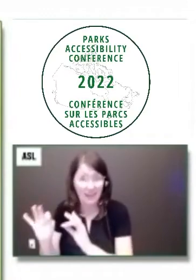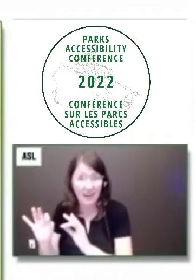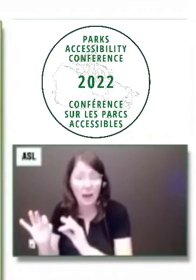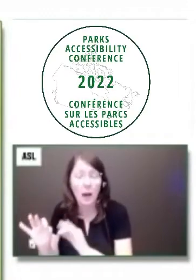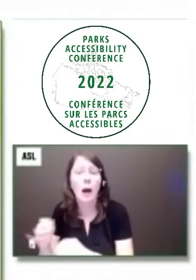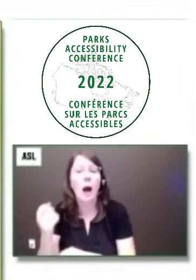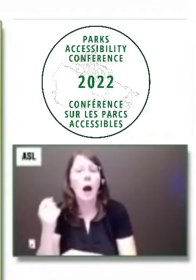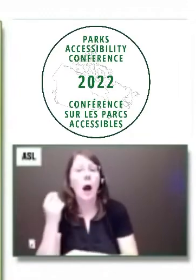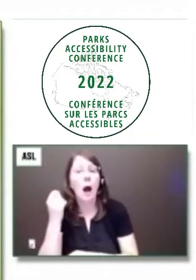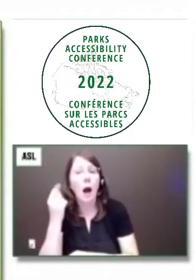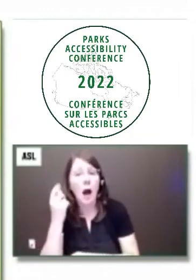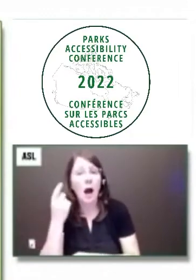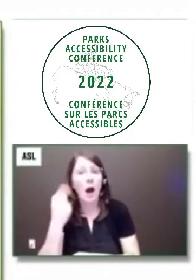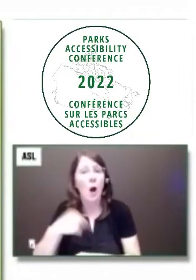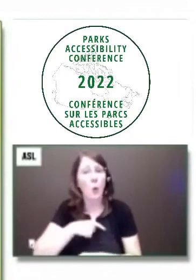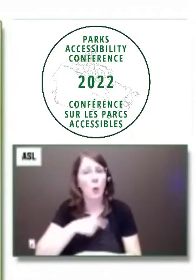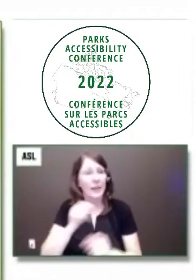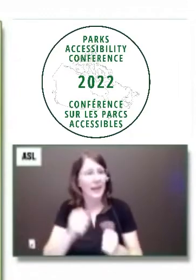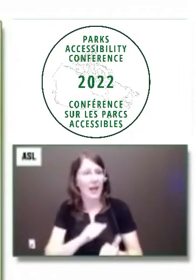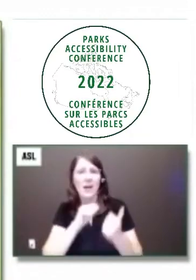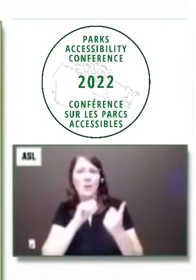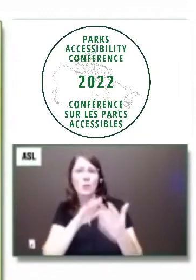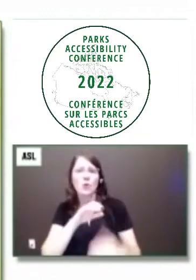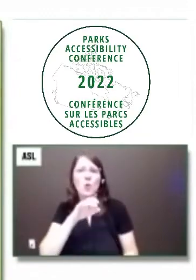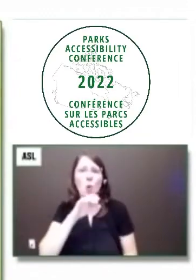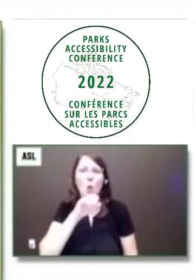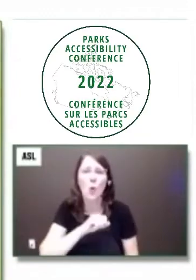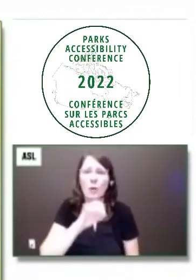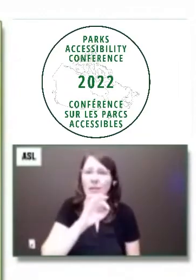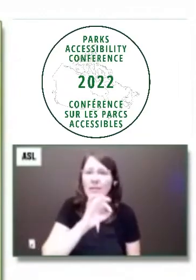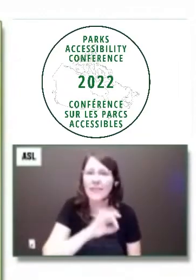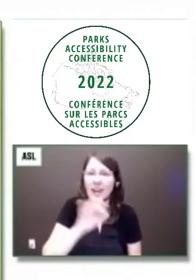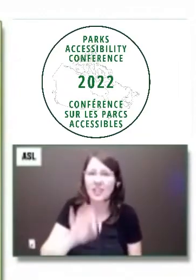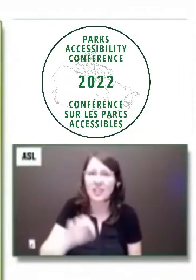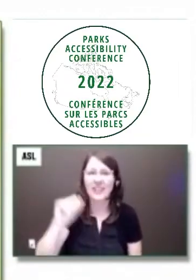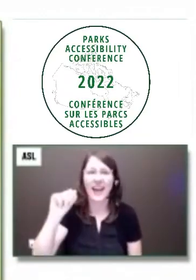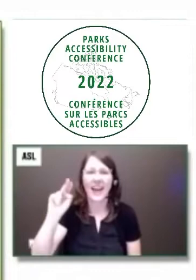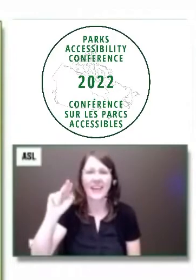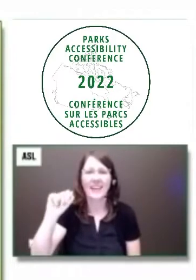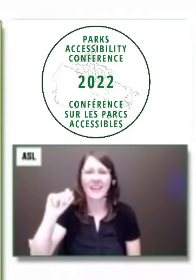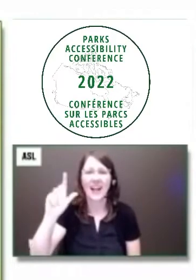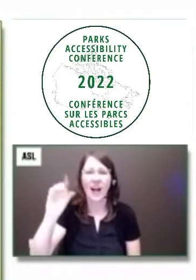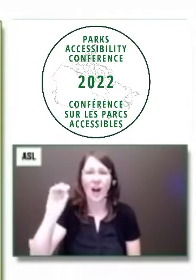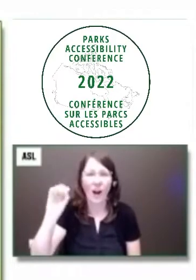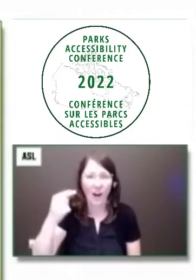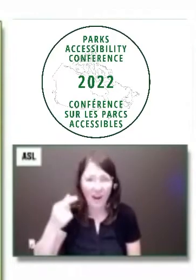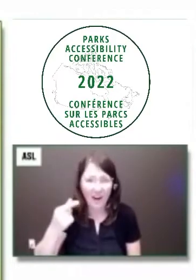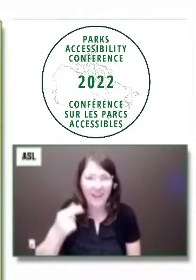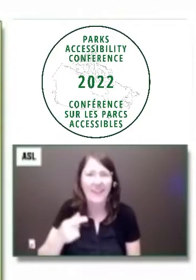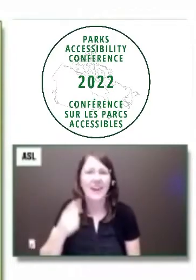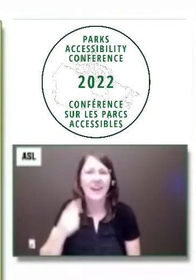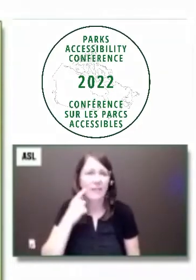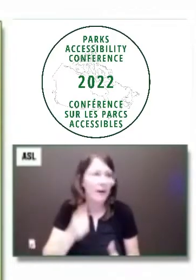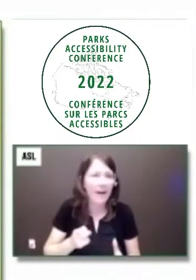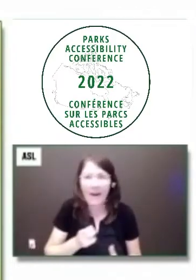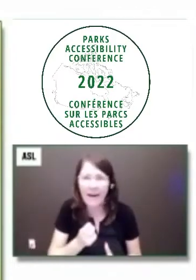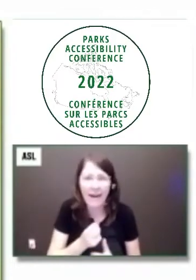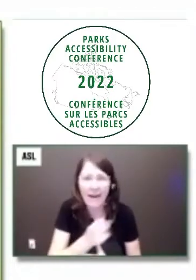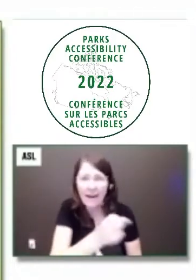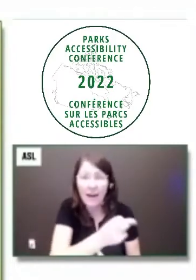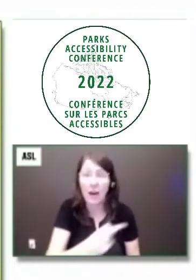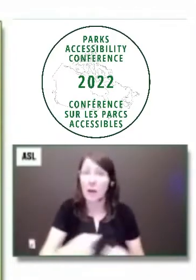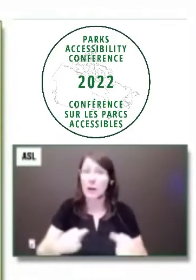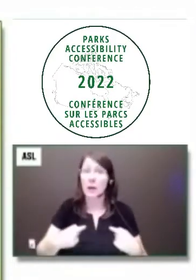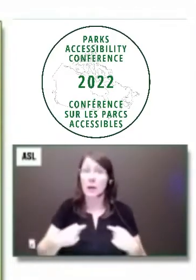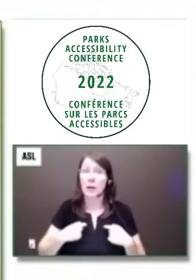of navigating ourselves. And sometimes, as for me, I'm lucky. Like,